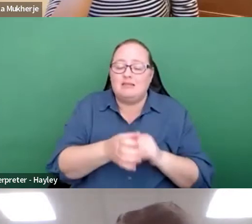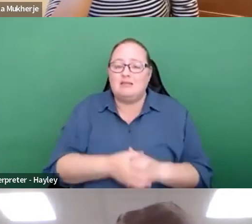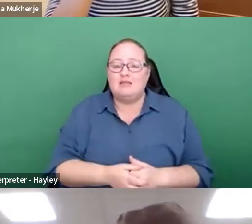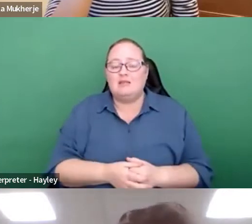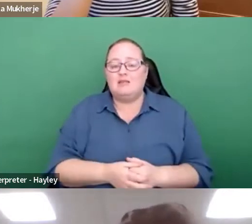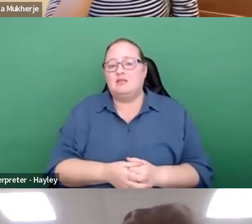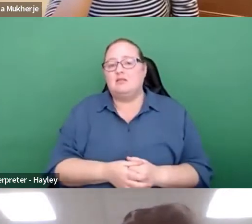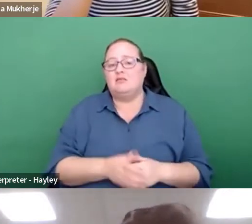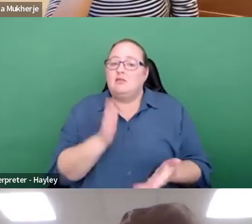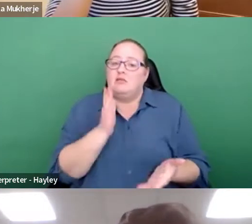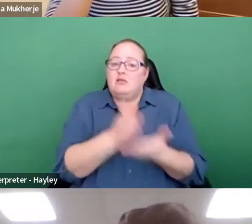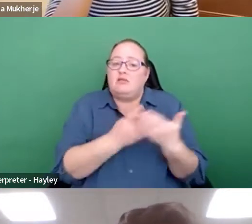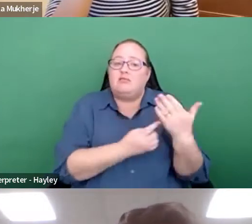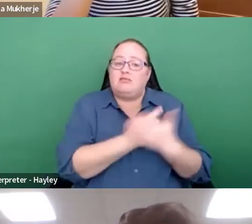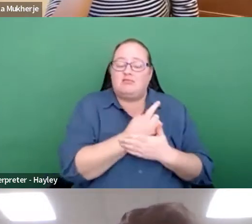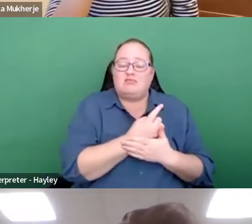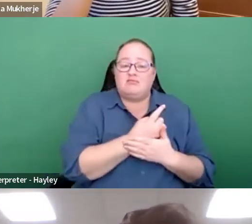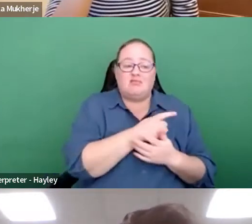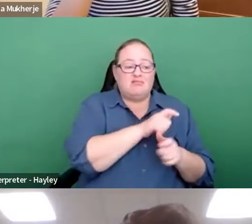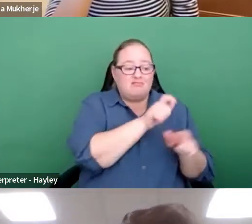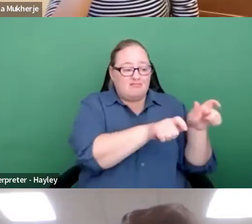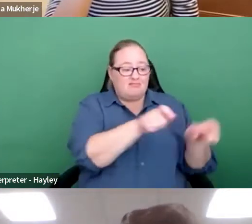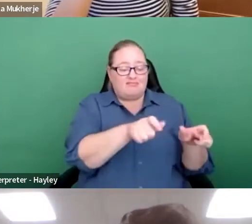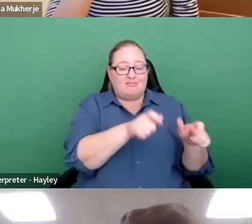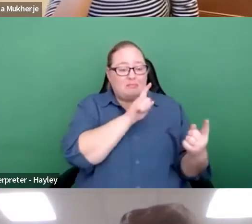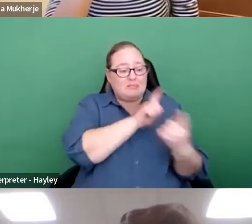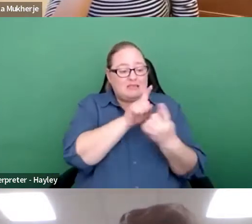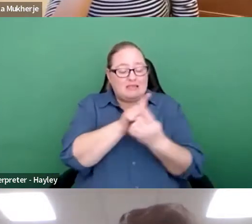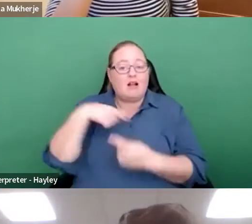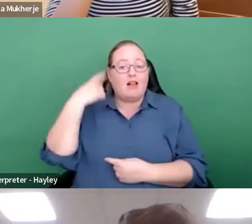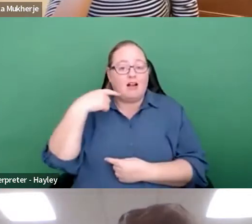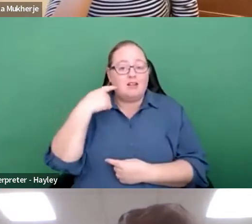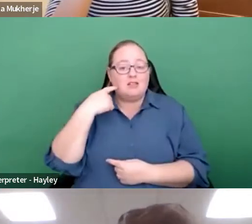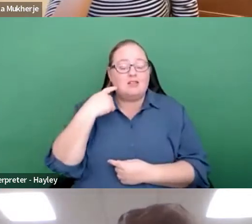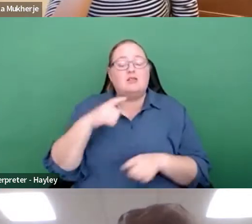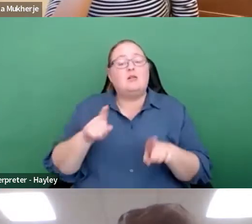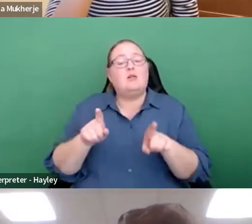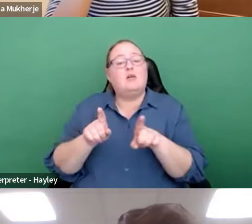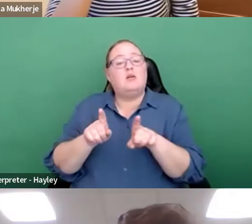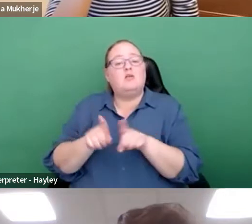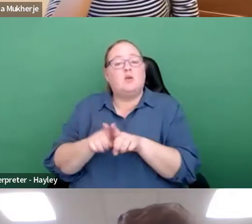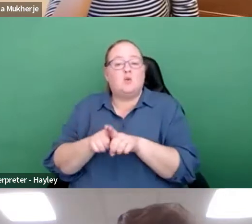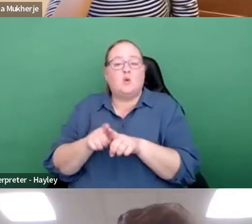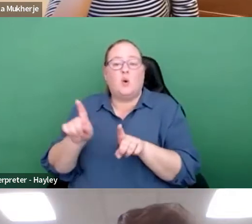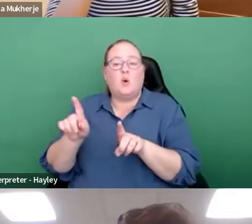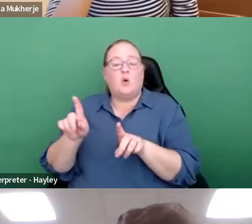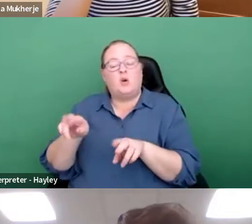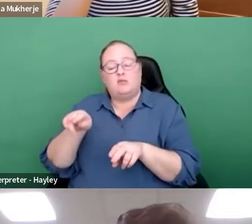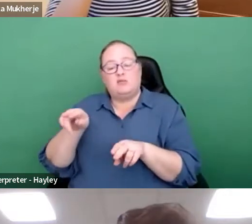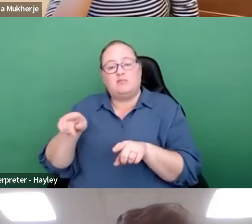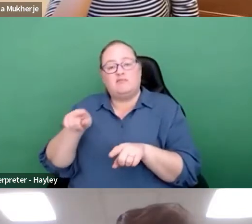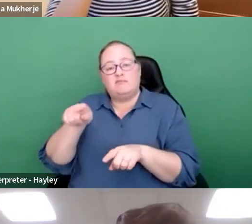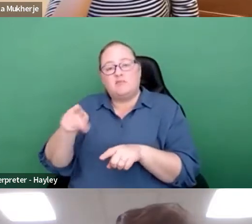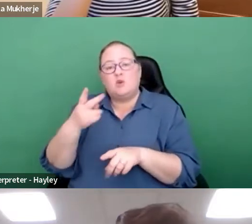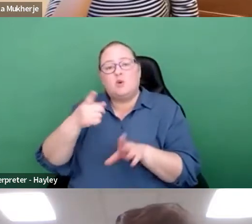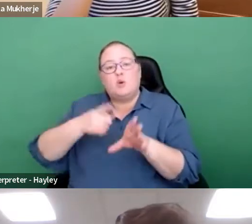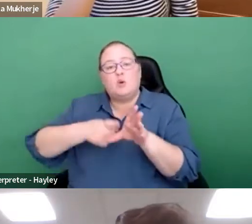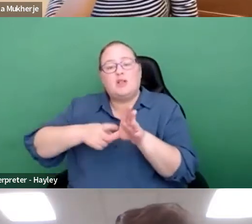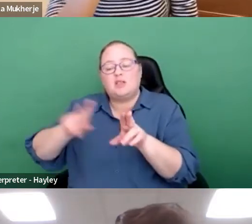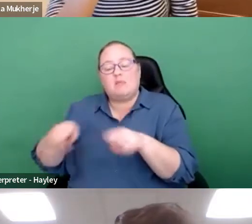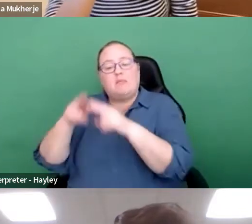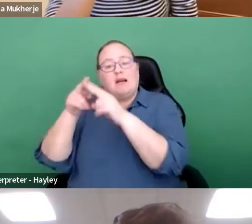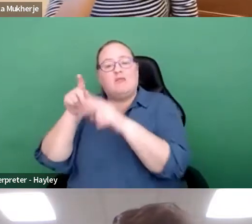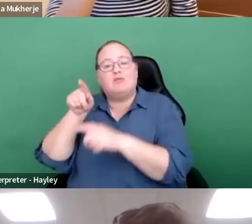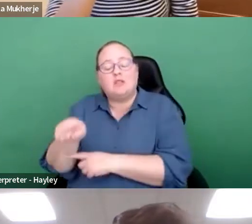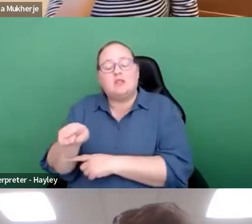that I encountered in London, and then even more so for the 2 years that I spent with a group of about 30 people around the Gare du Nord, so